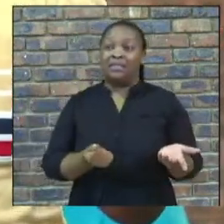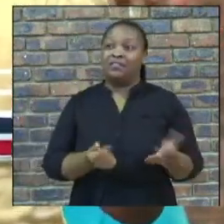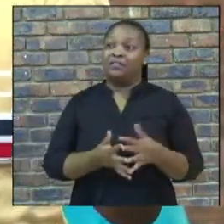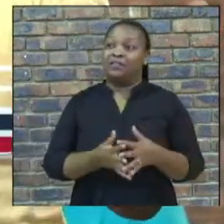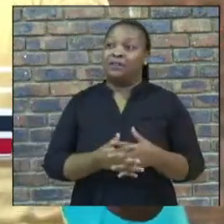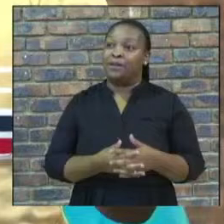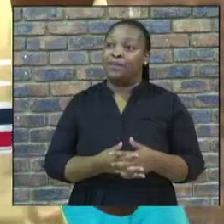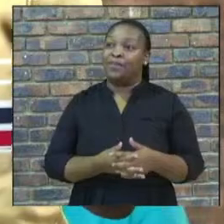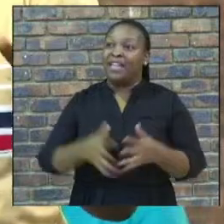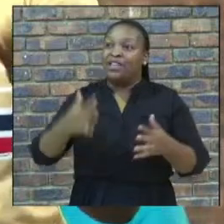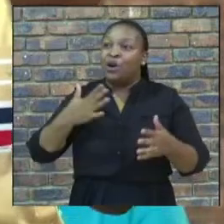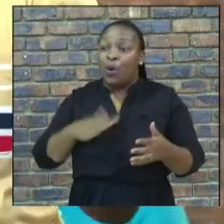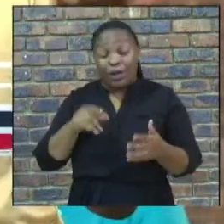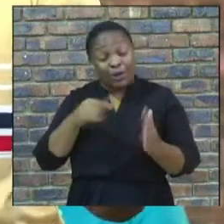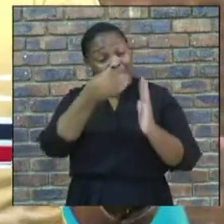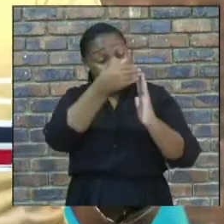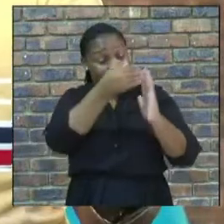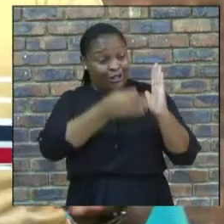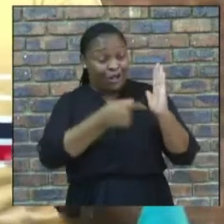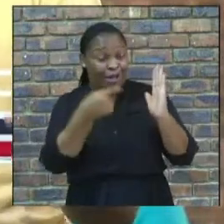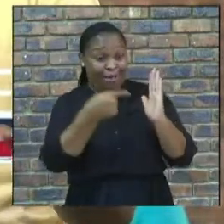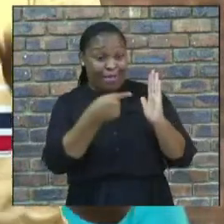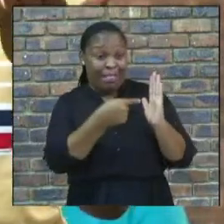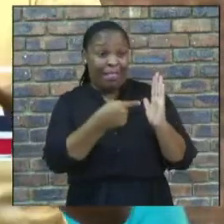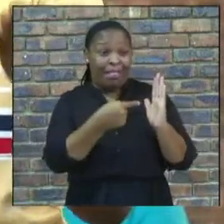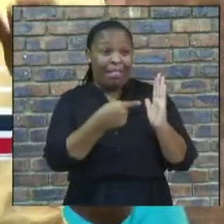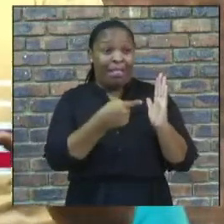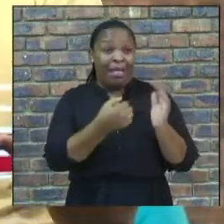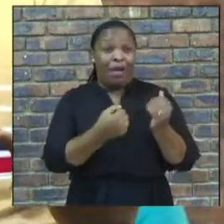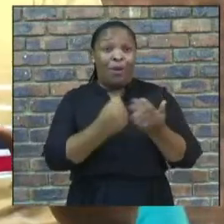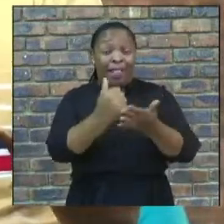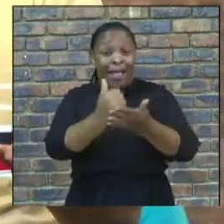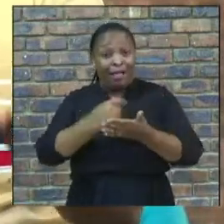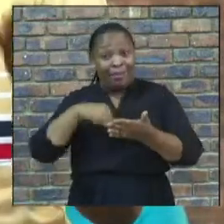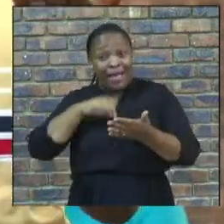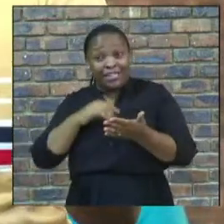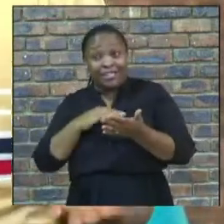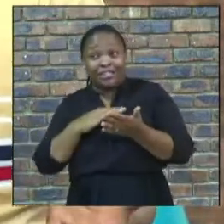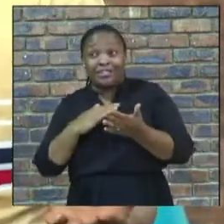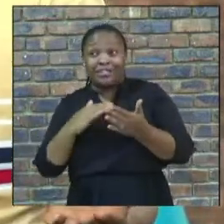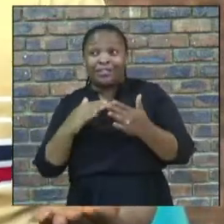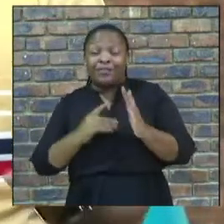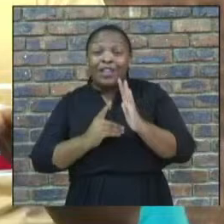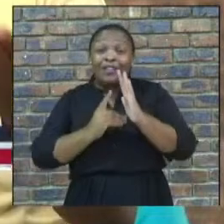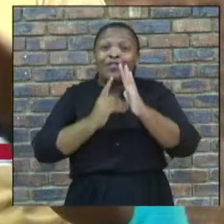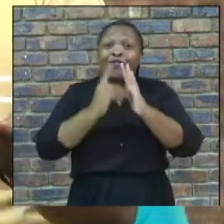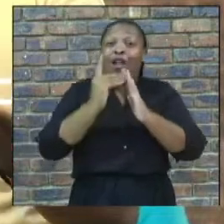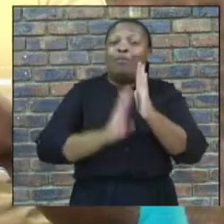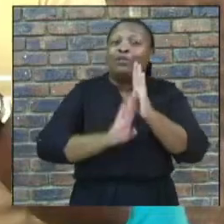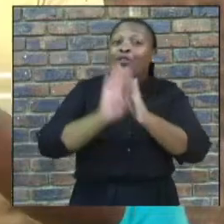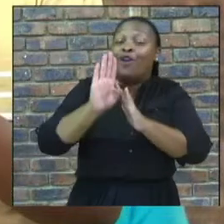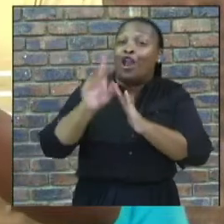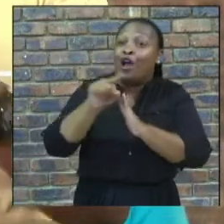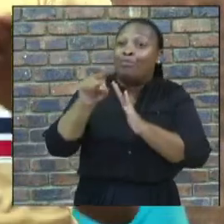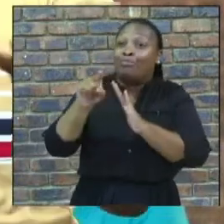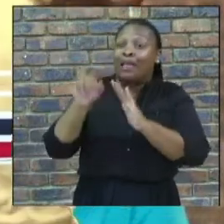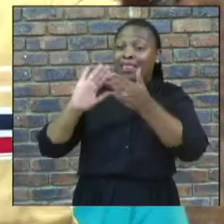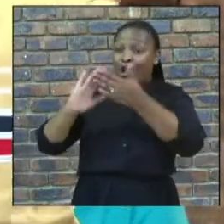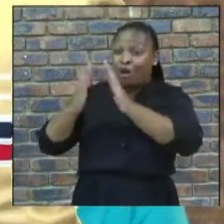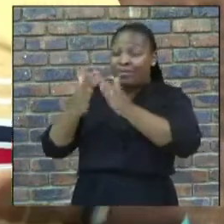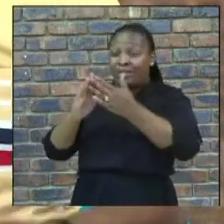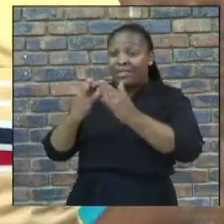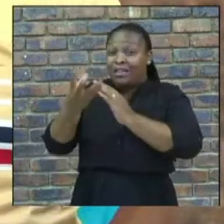I just want to know if this bill will contribute and will communities benefit, or this will benefit people who are already